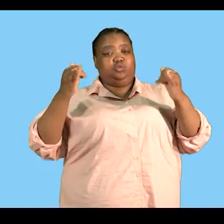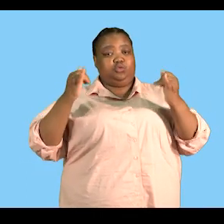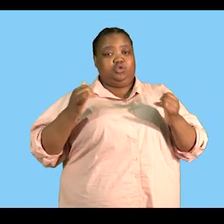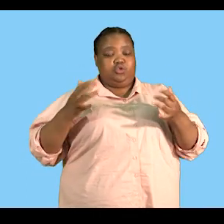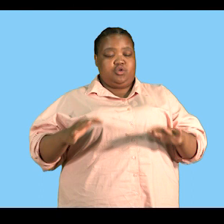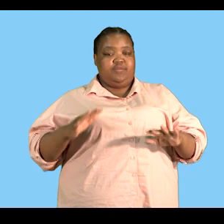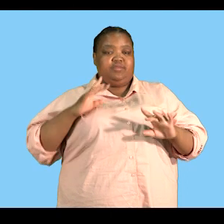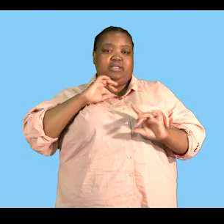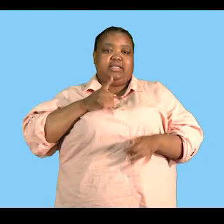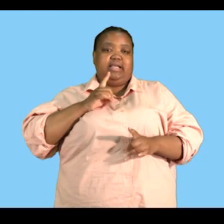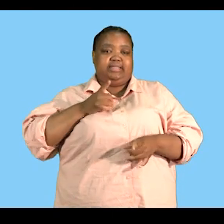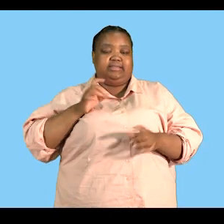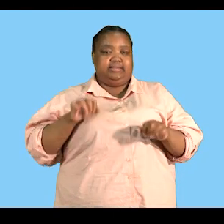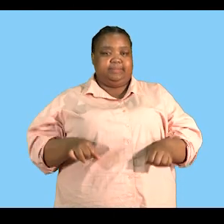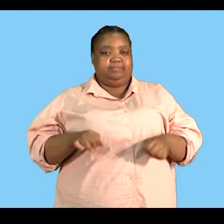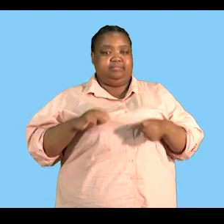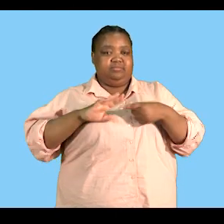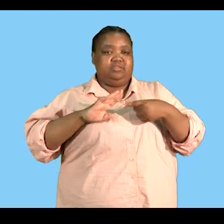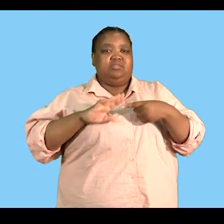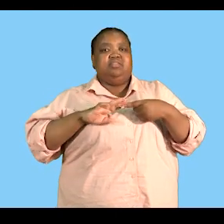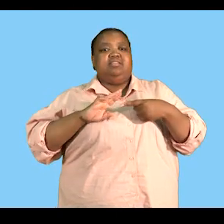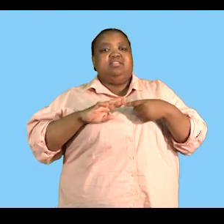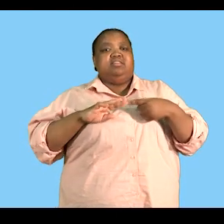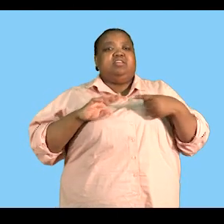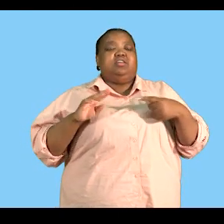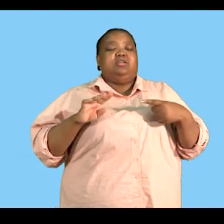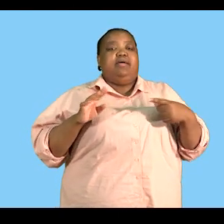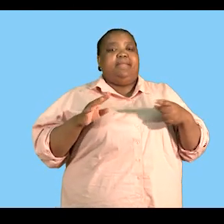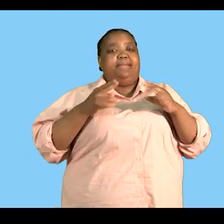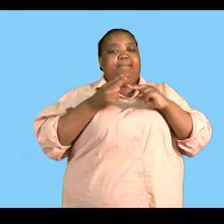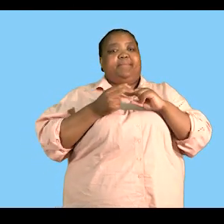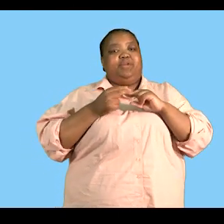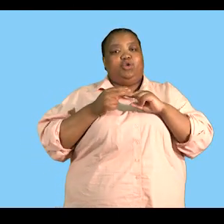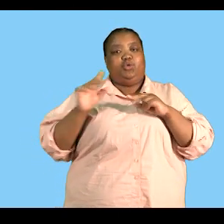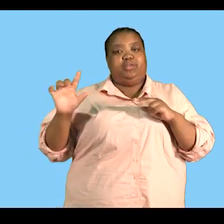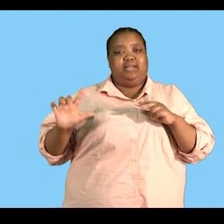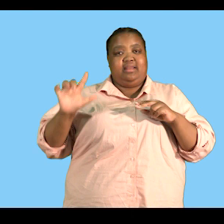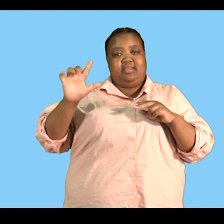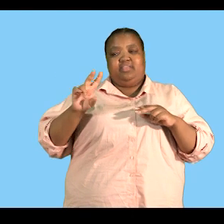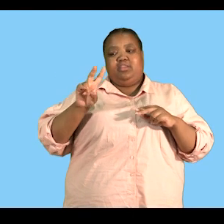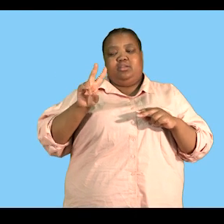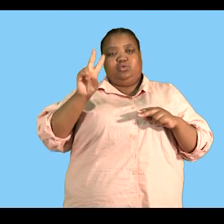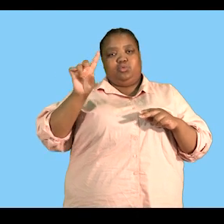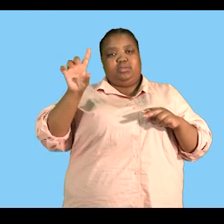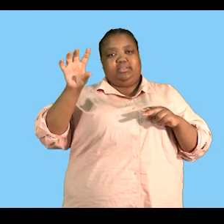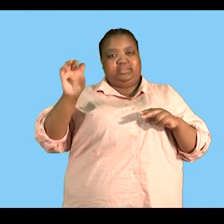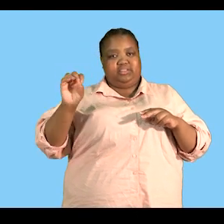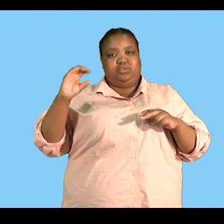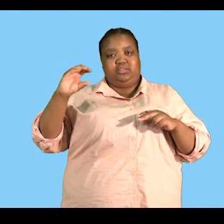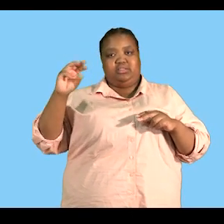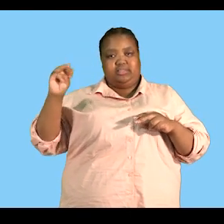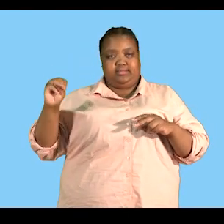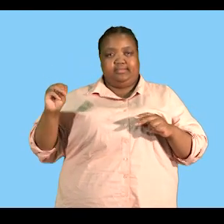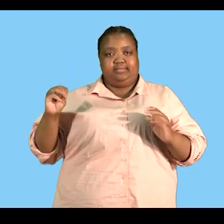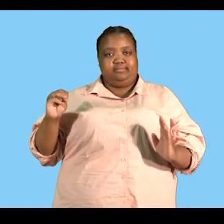is you check your units. The length, 210 centimeters, and the